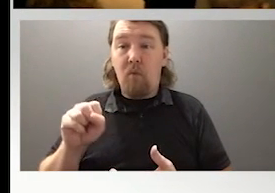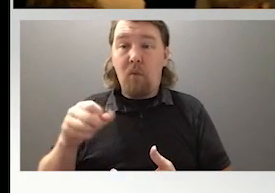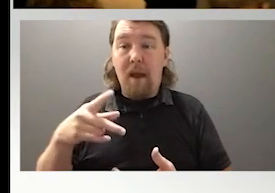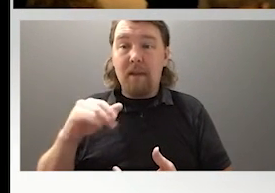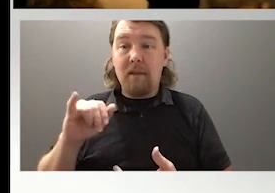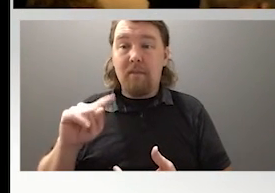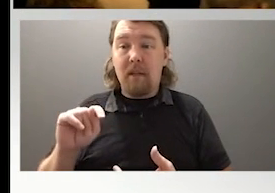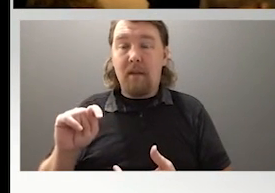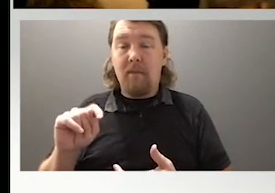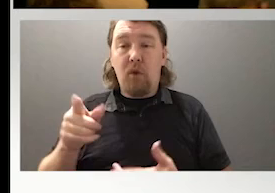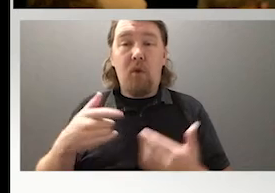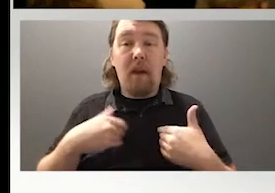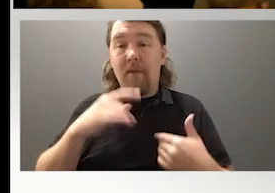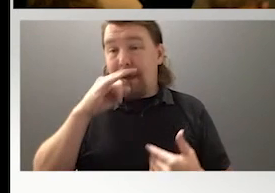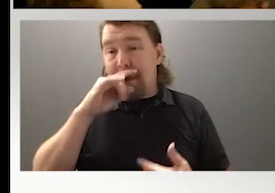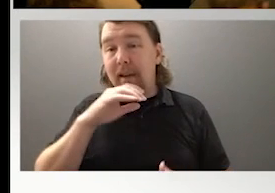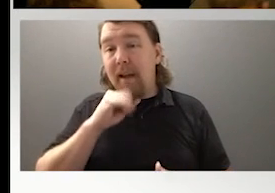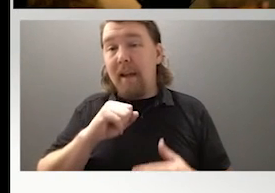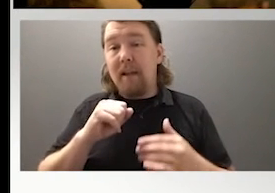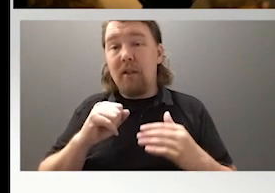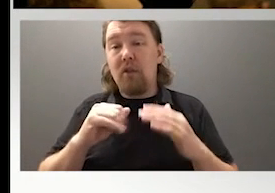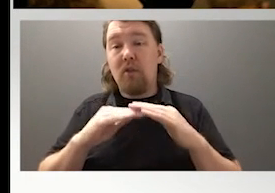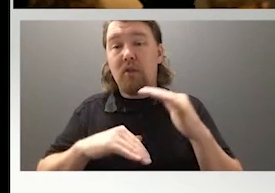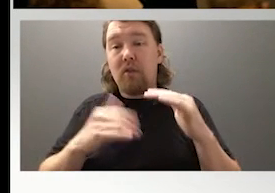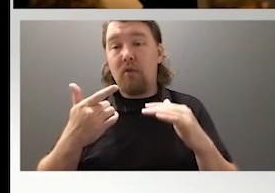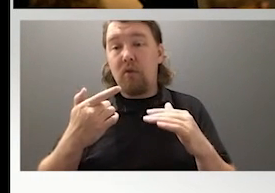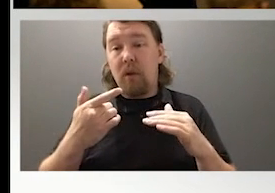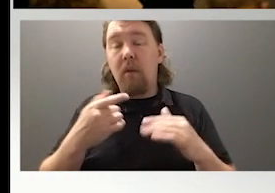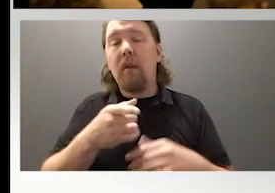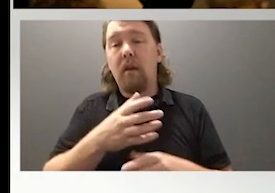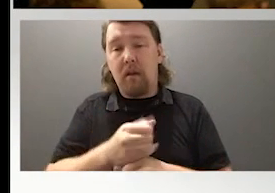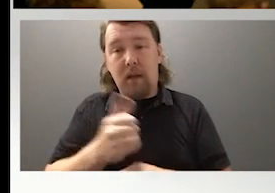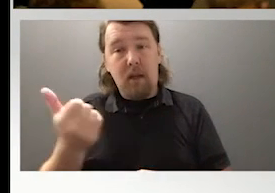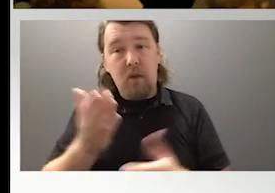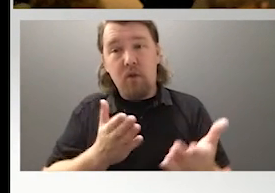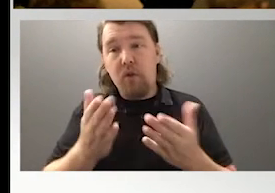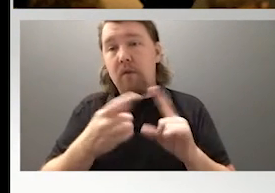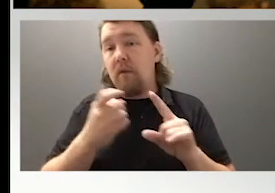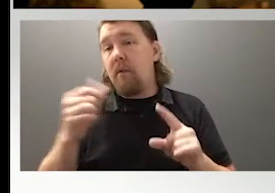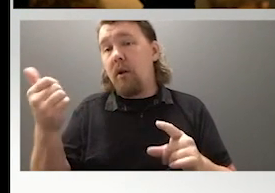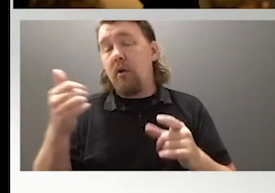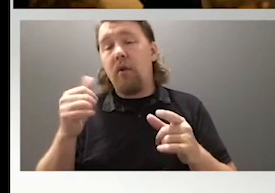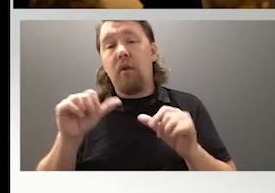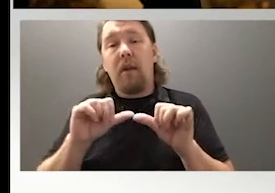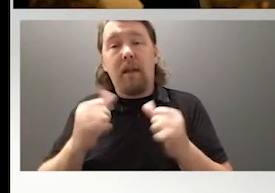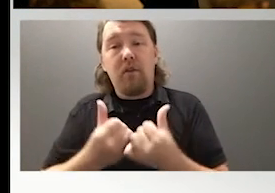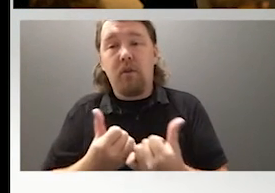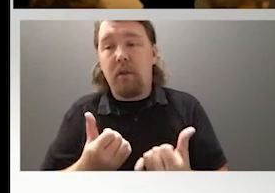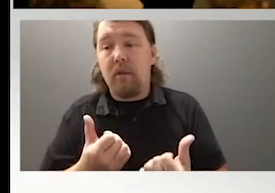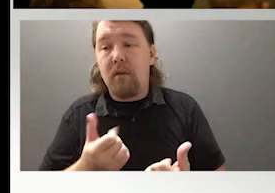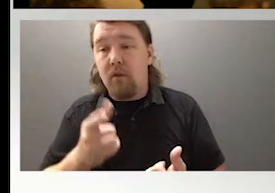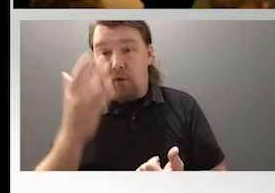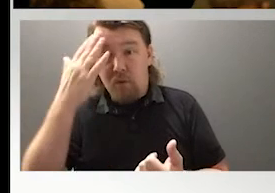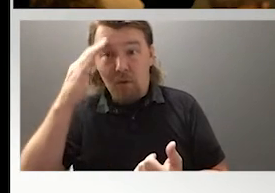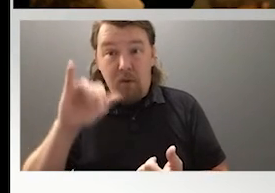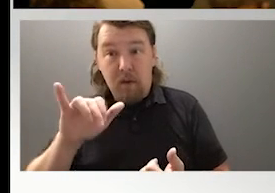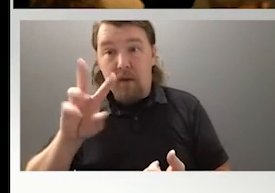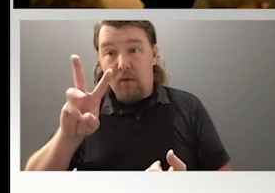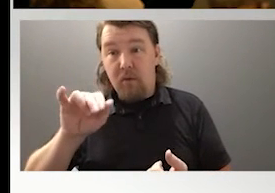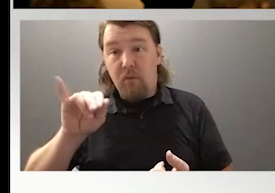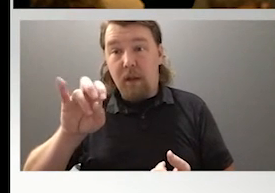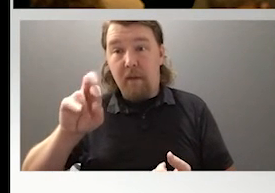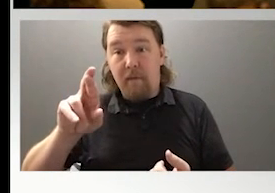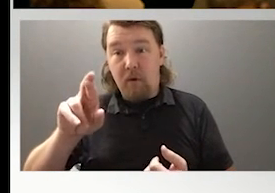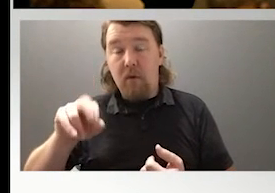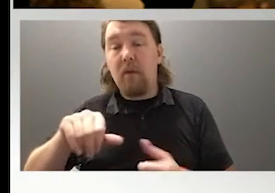21, they would be receiving other services from other agencies. As you know, the waiver and the